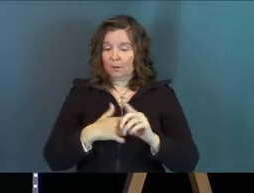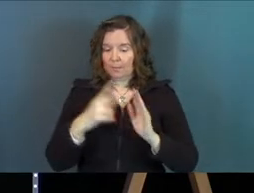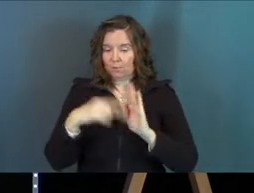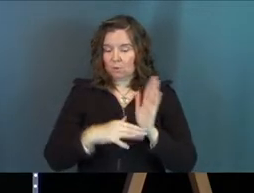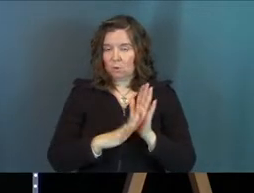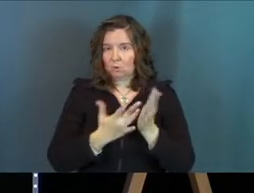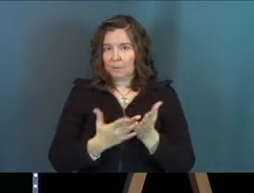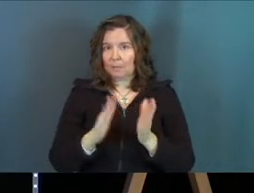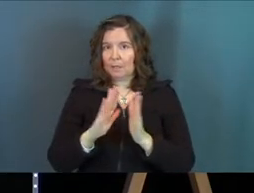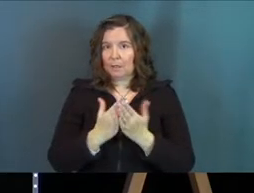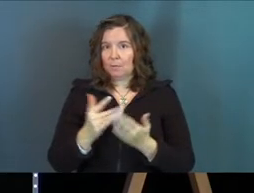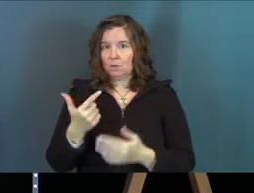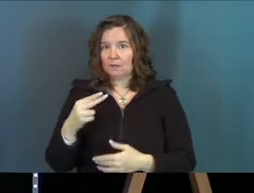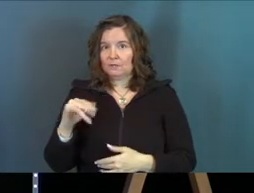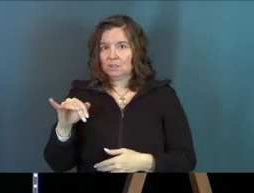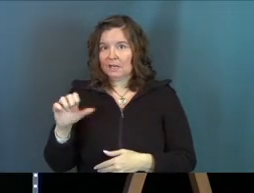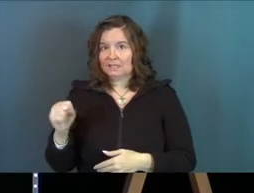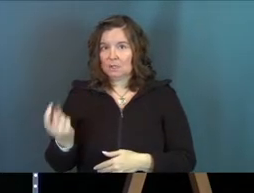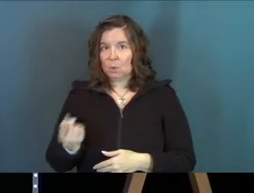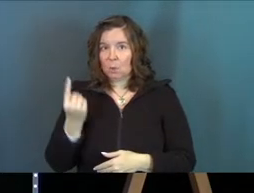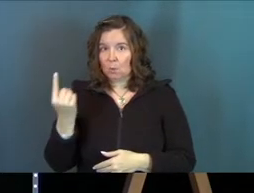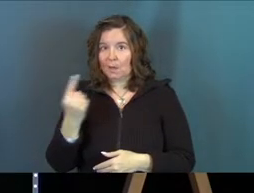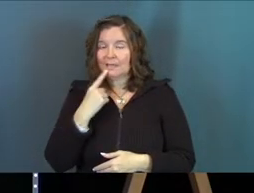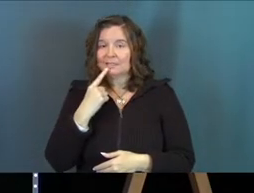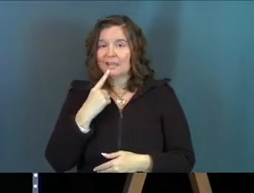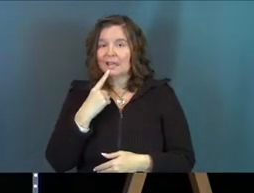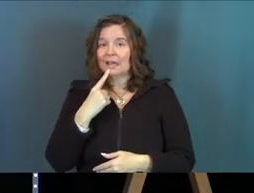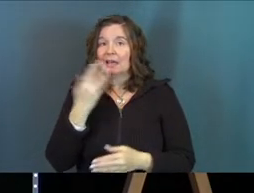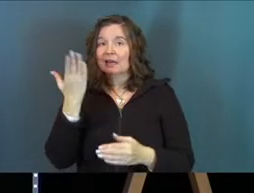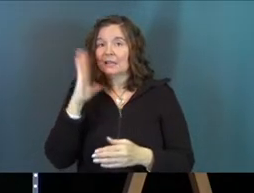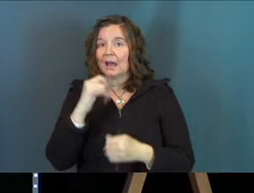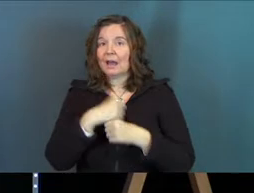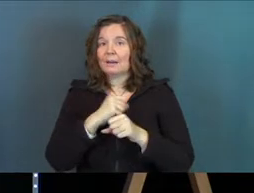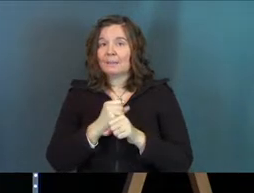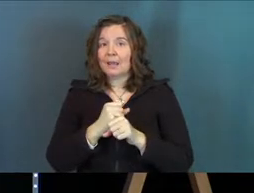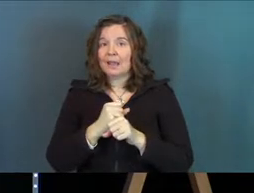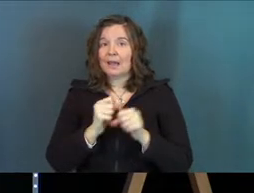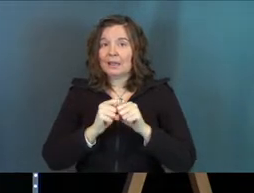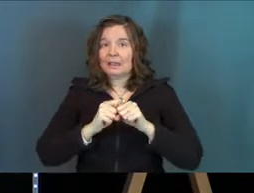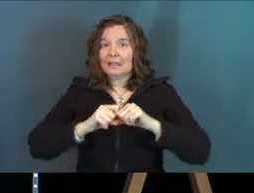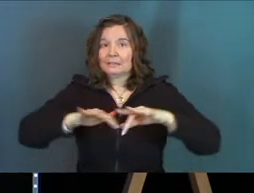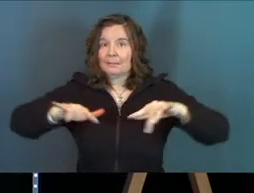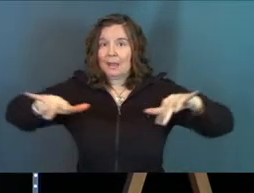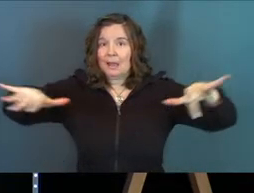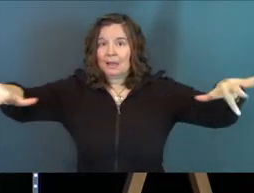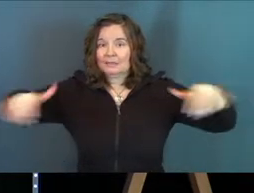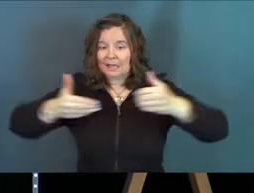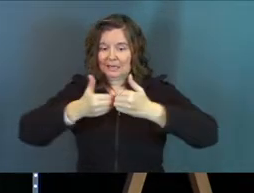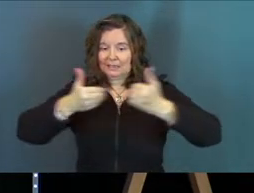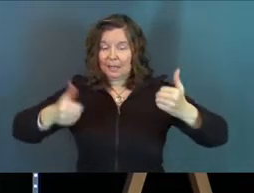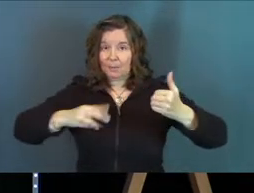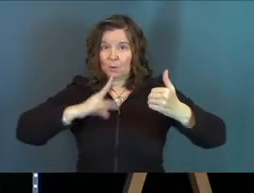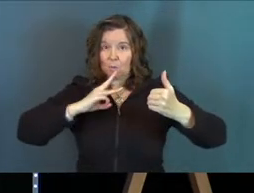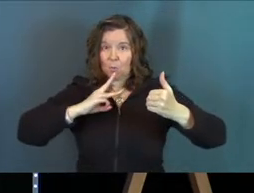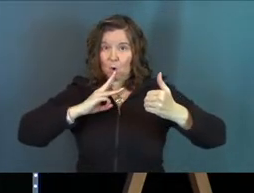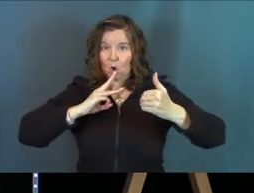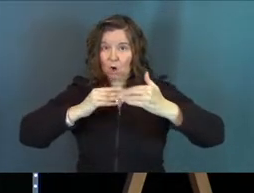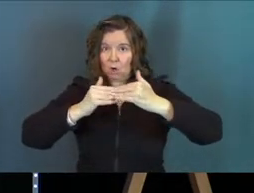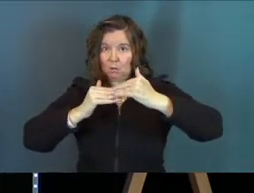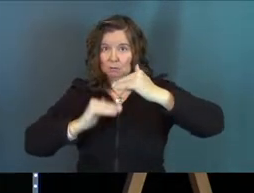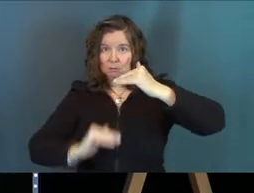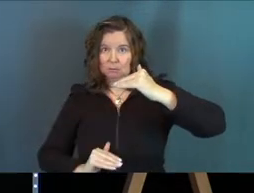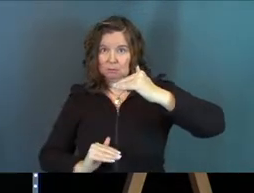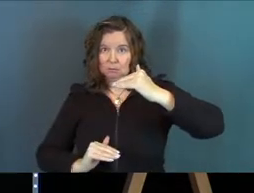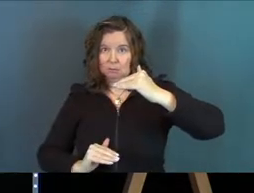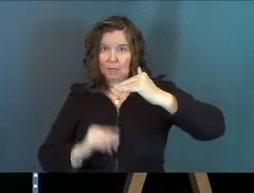through Scripture in the book of Genesis, Genesis 1, it says this, it says, "And God made the expanse, and He separated the waters that were under the expanse